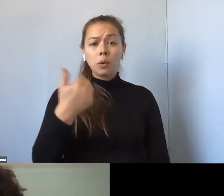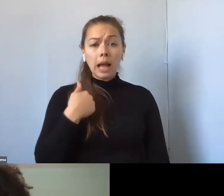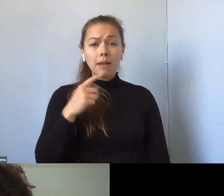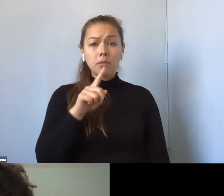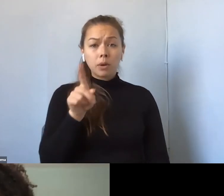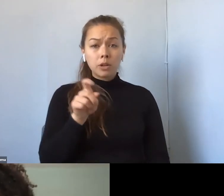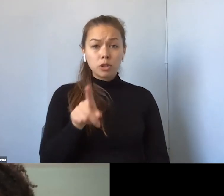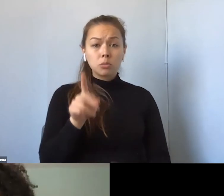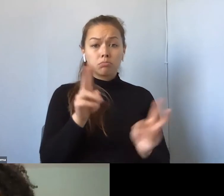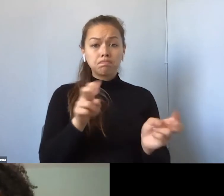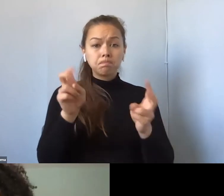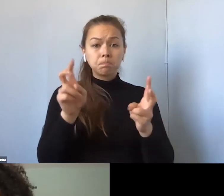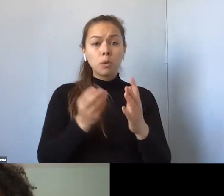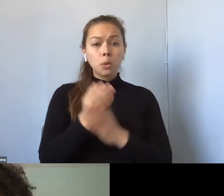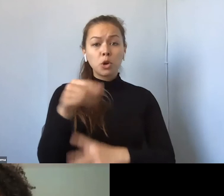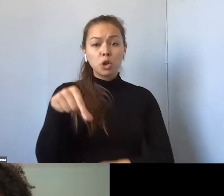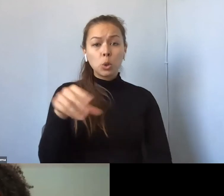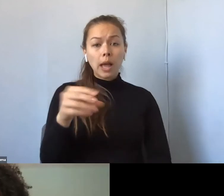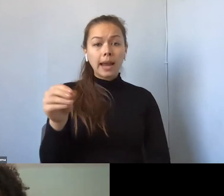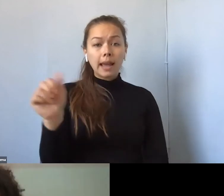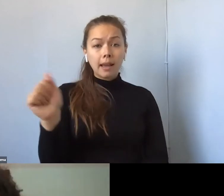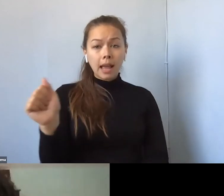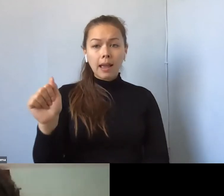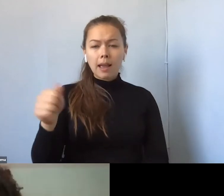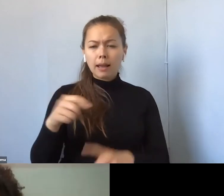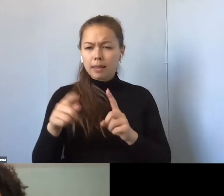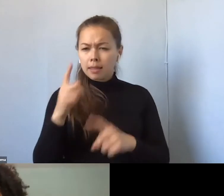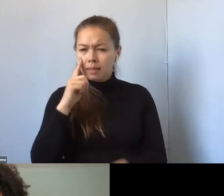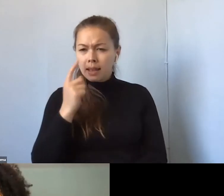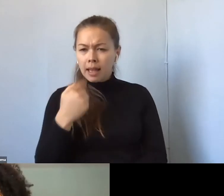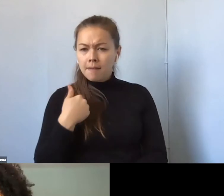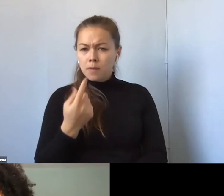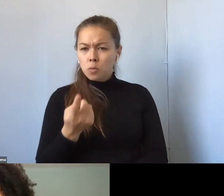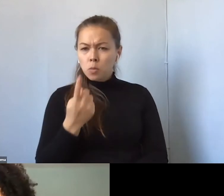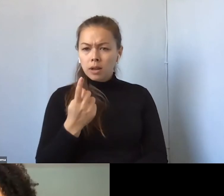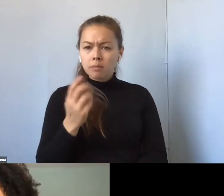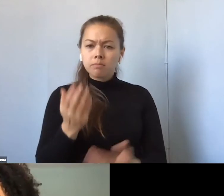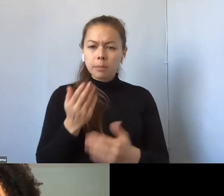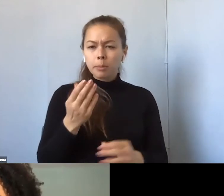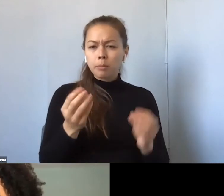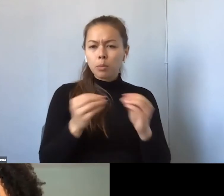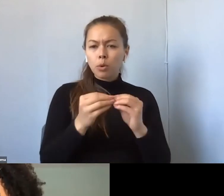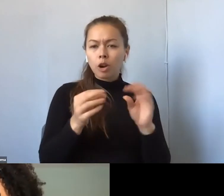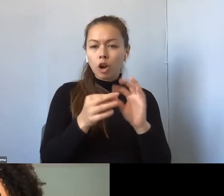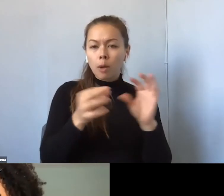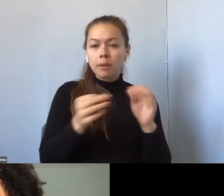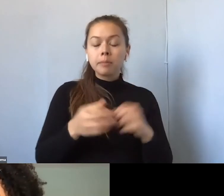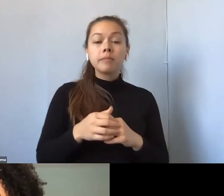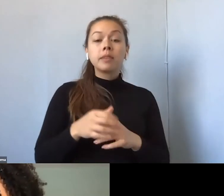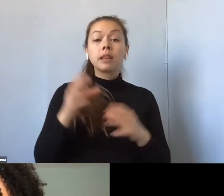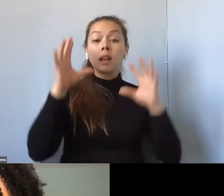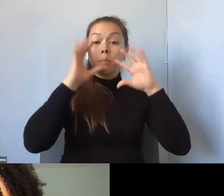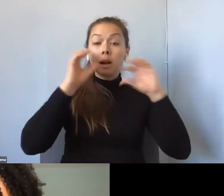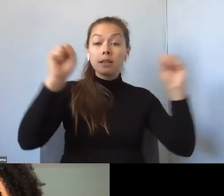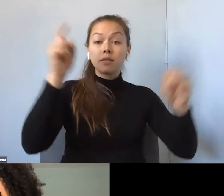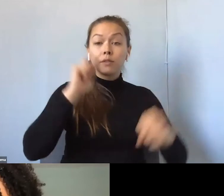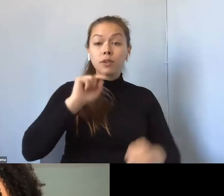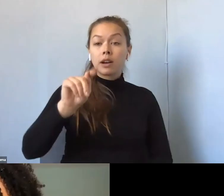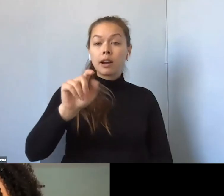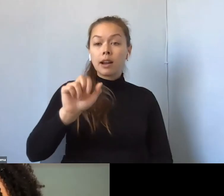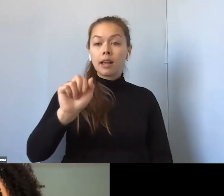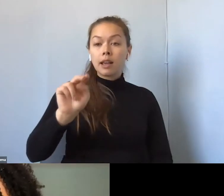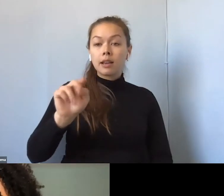So this looks like more of a comment than a question, but the president of Tanzania passed on this week, and the cause of